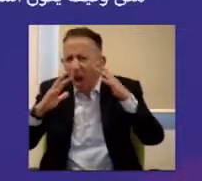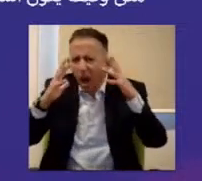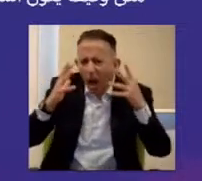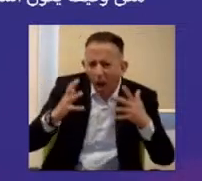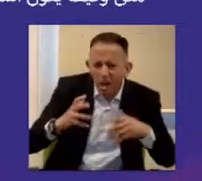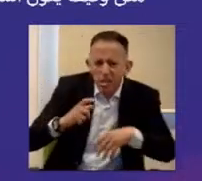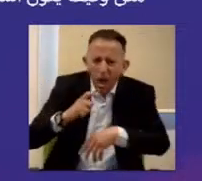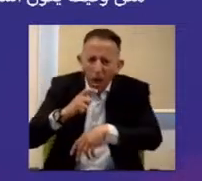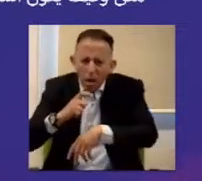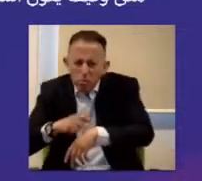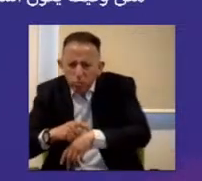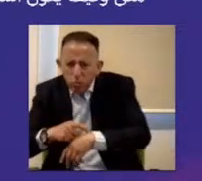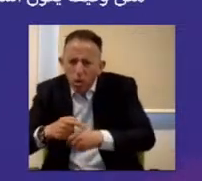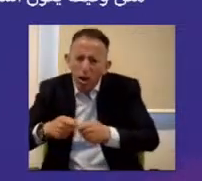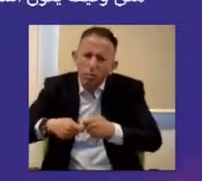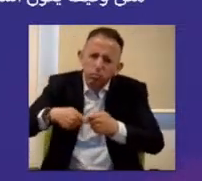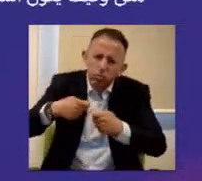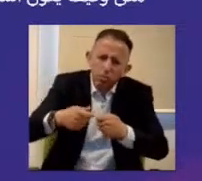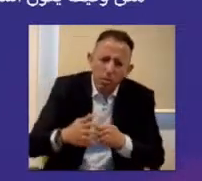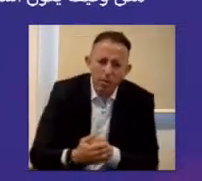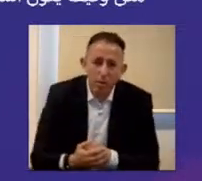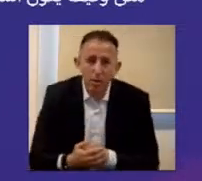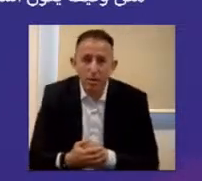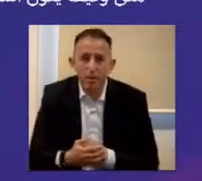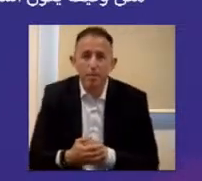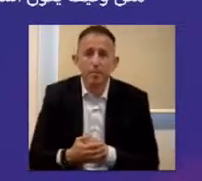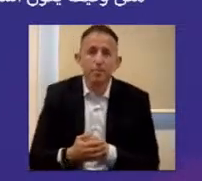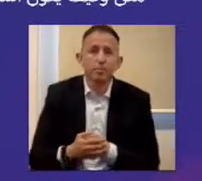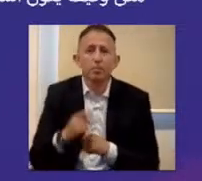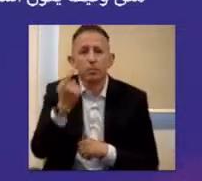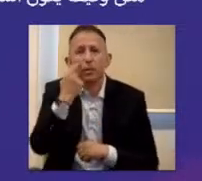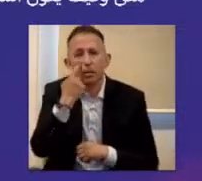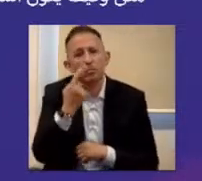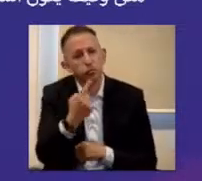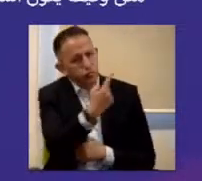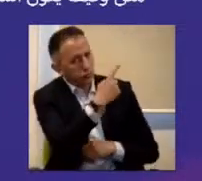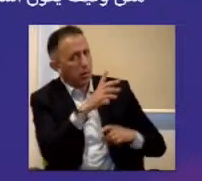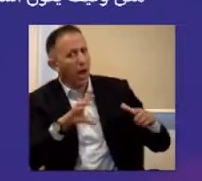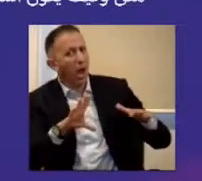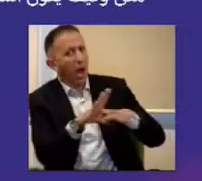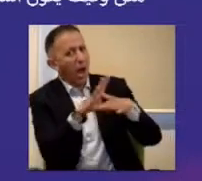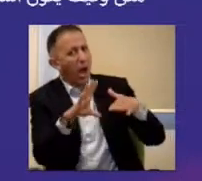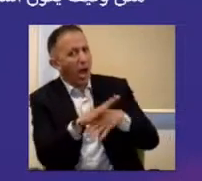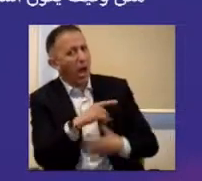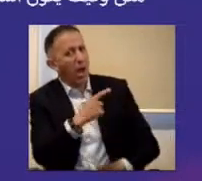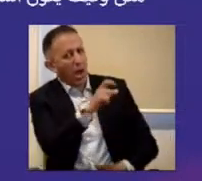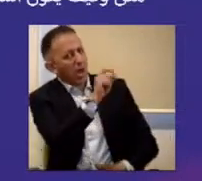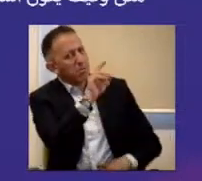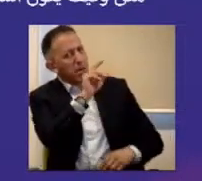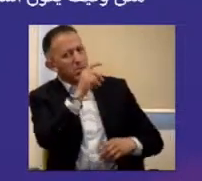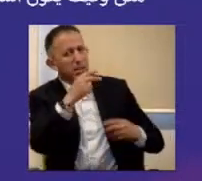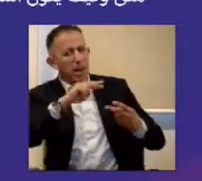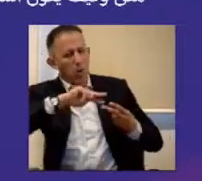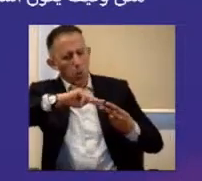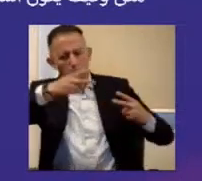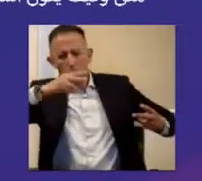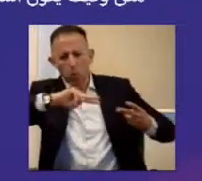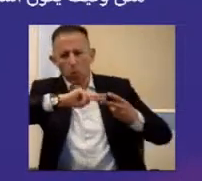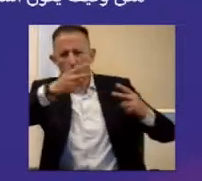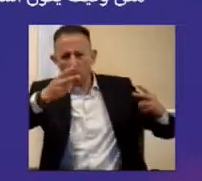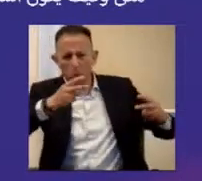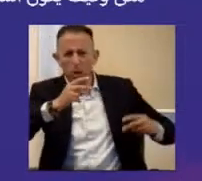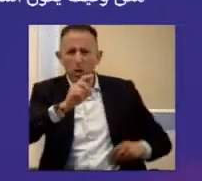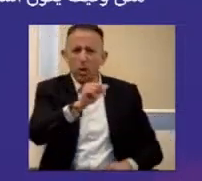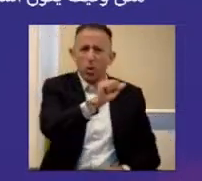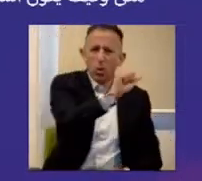x1, x2, x3, and you get the weighted sum of the three variables plus some linear functions. You can think of an